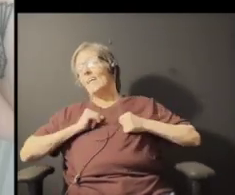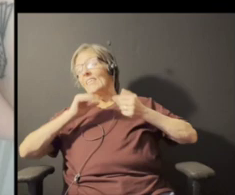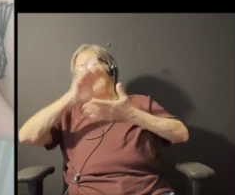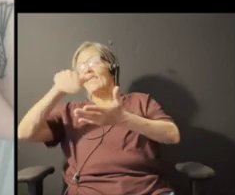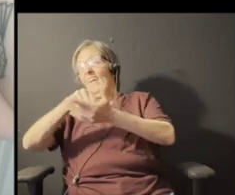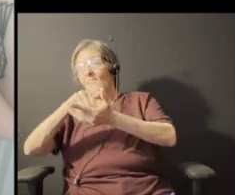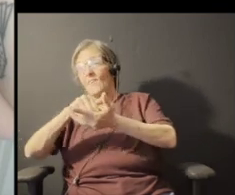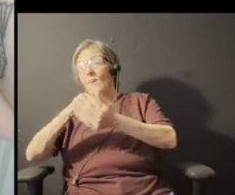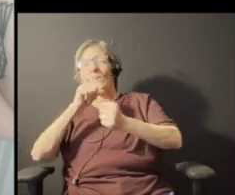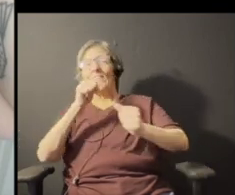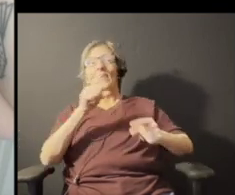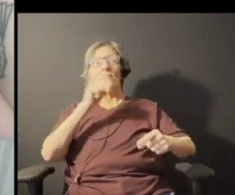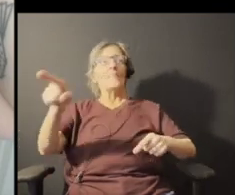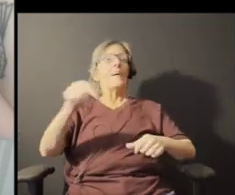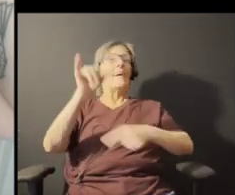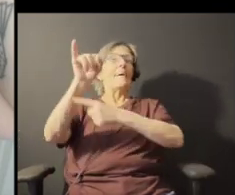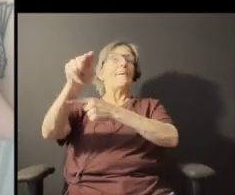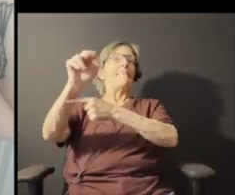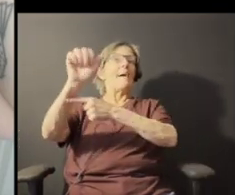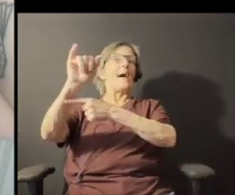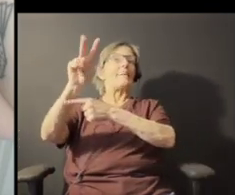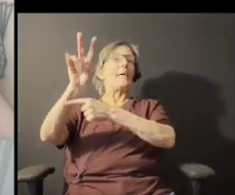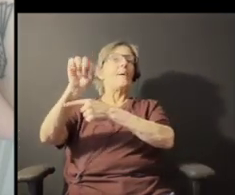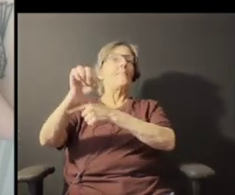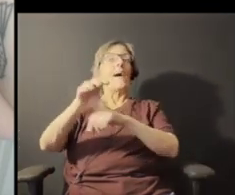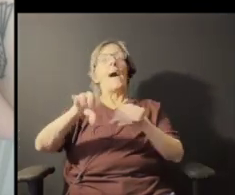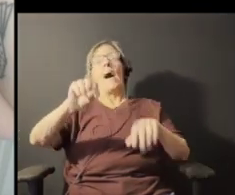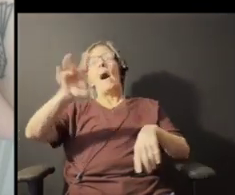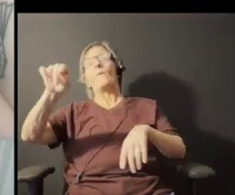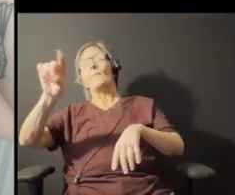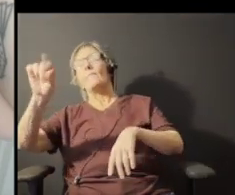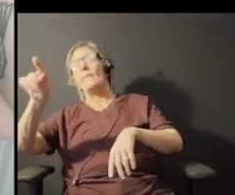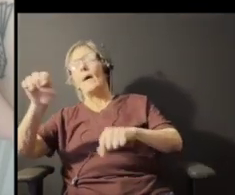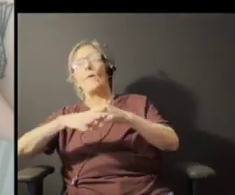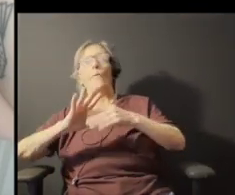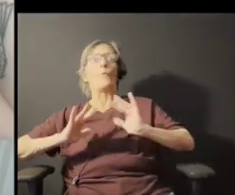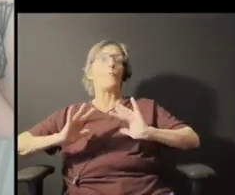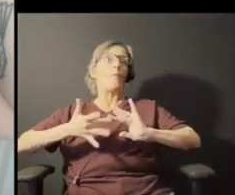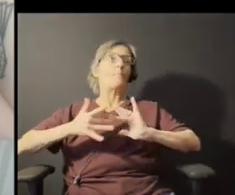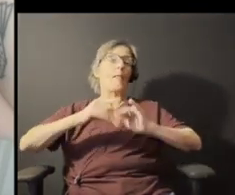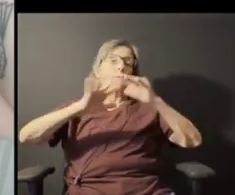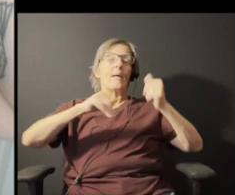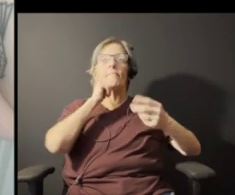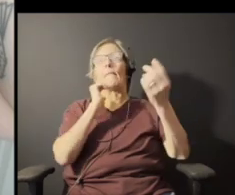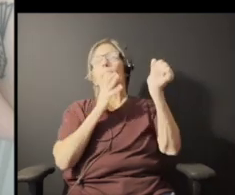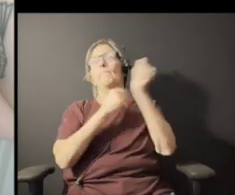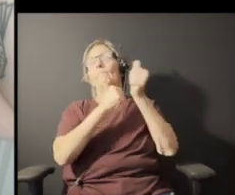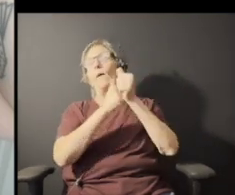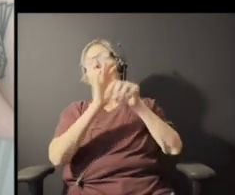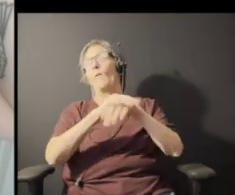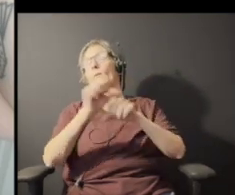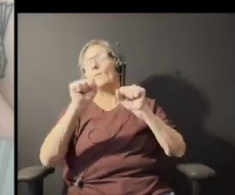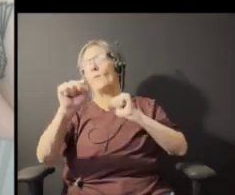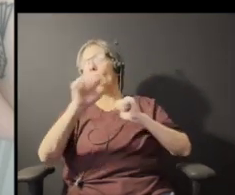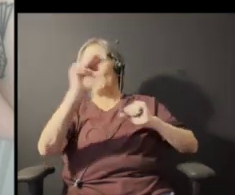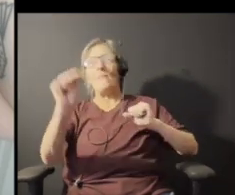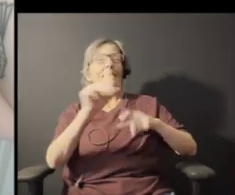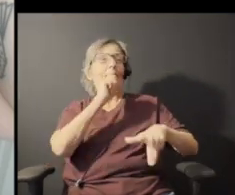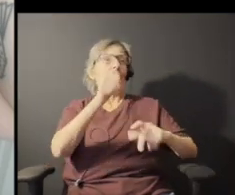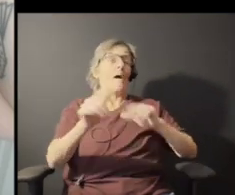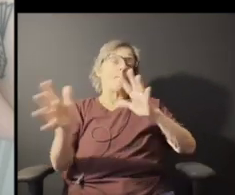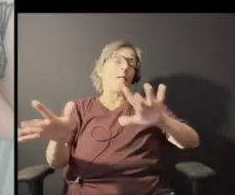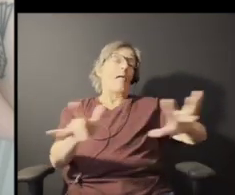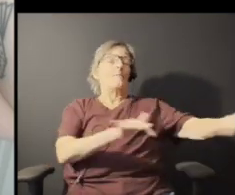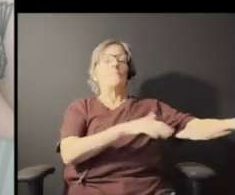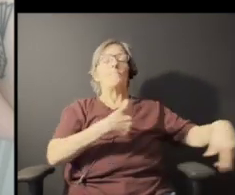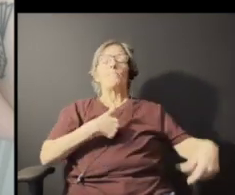living center here was really inactive. Their website was outdated. They really didn't upkeep their social media at all. And so